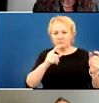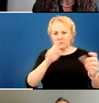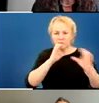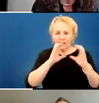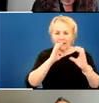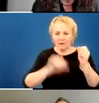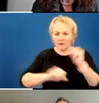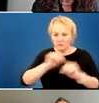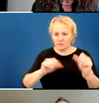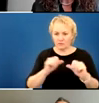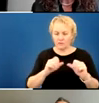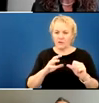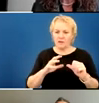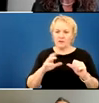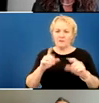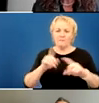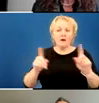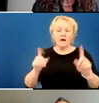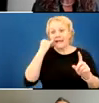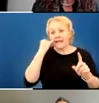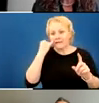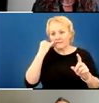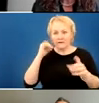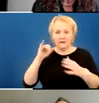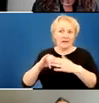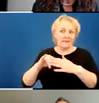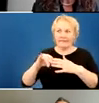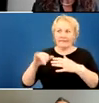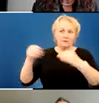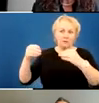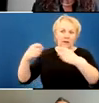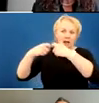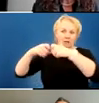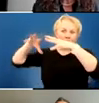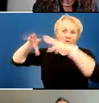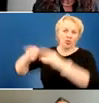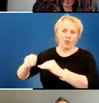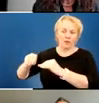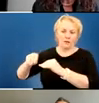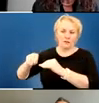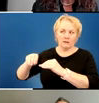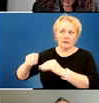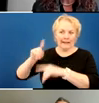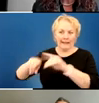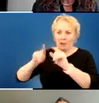CVSs and whatnot. But if those stores are down and you don't have access to the pharmacy, making sure you do